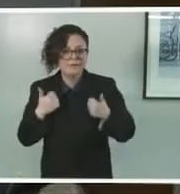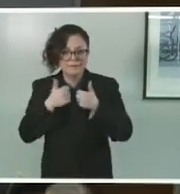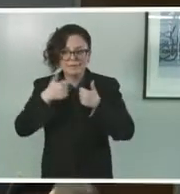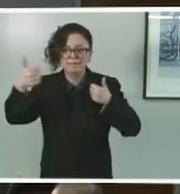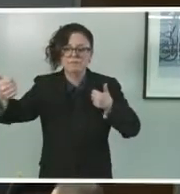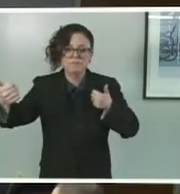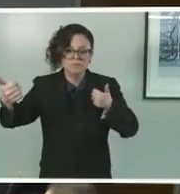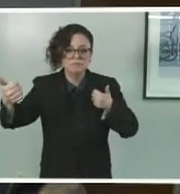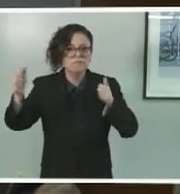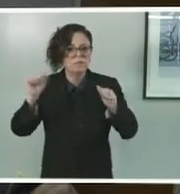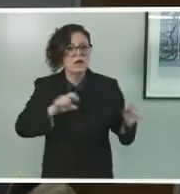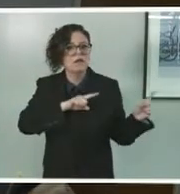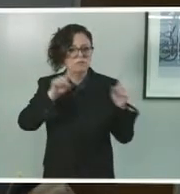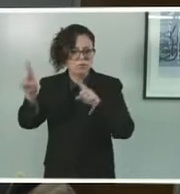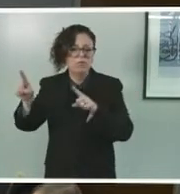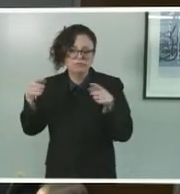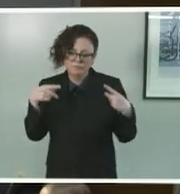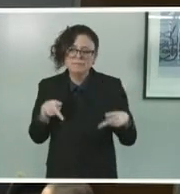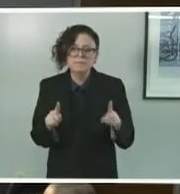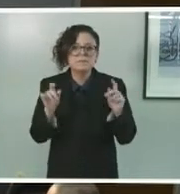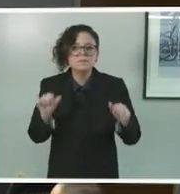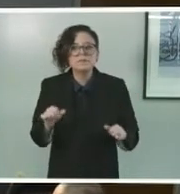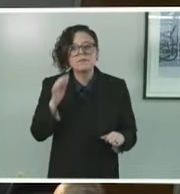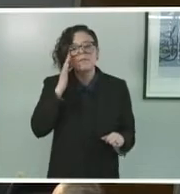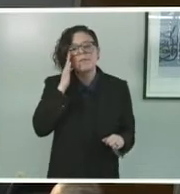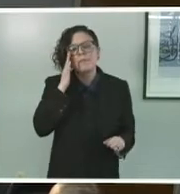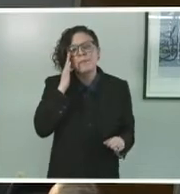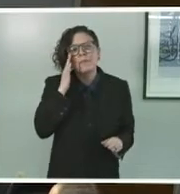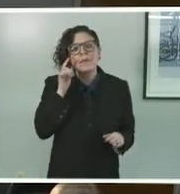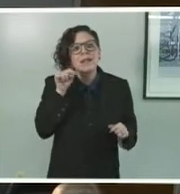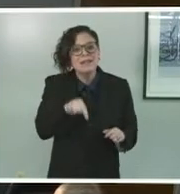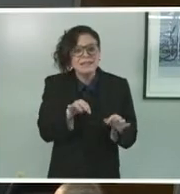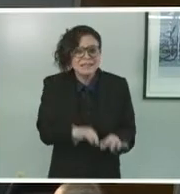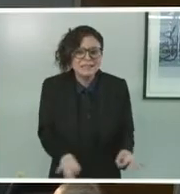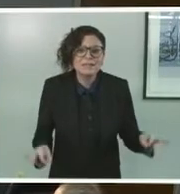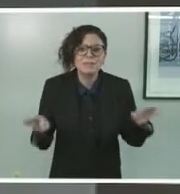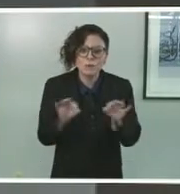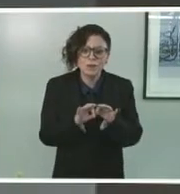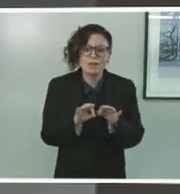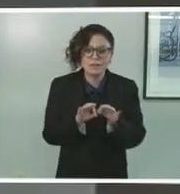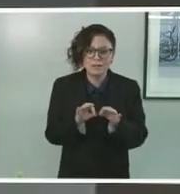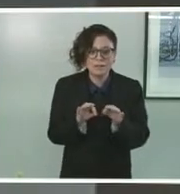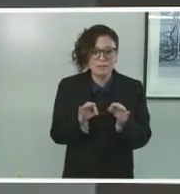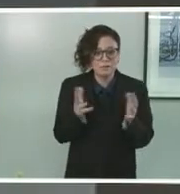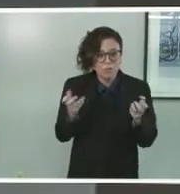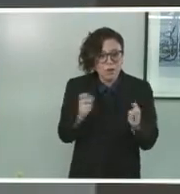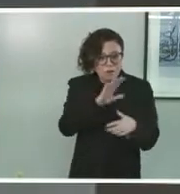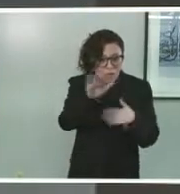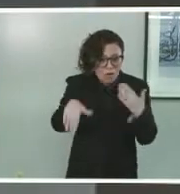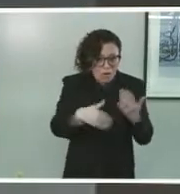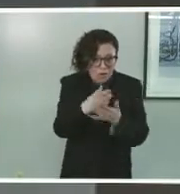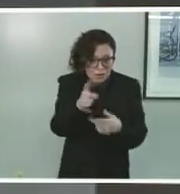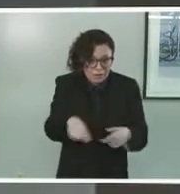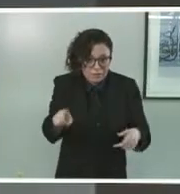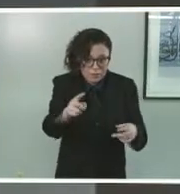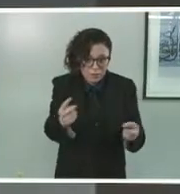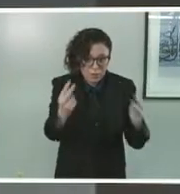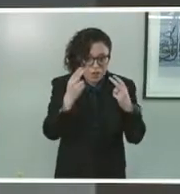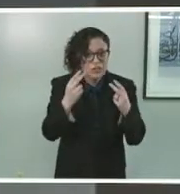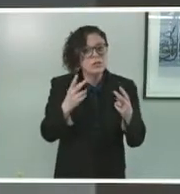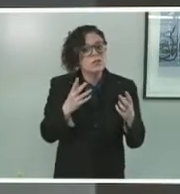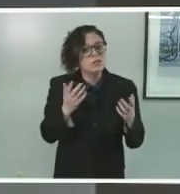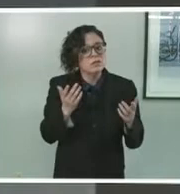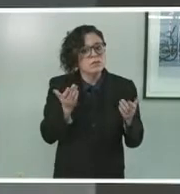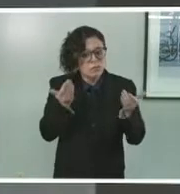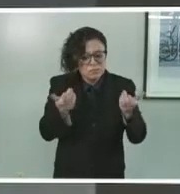part that's going to be unpopular with some of our viewers. We obviously want our viewers to support their family members, especially